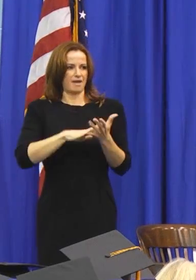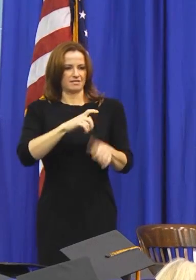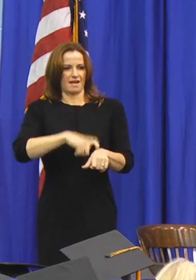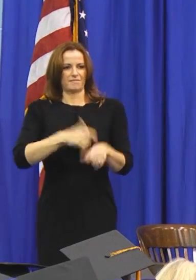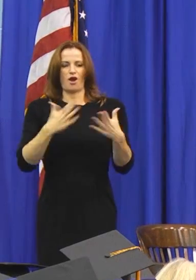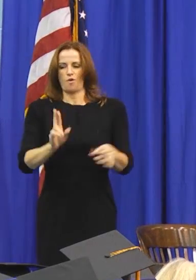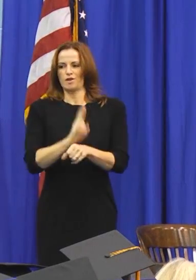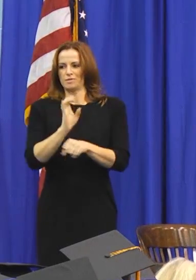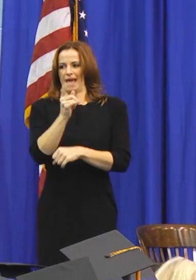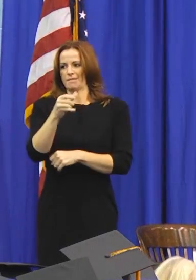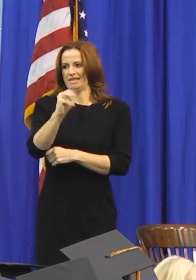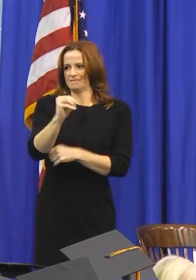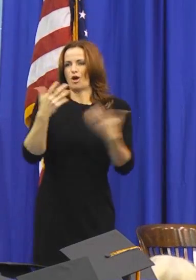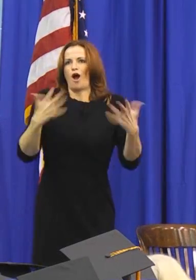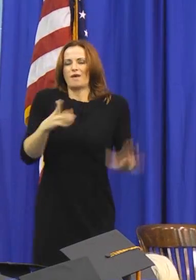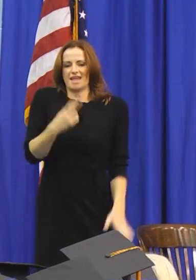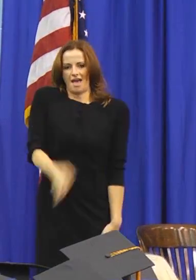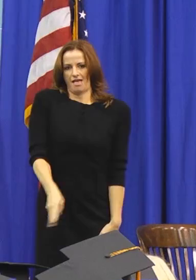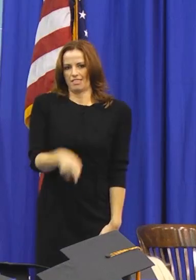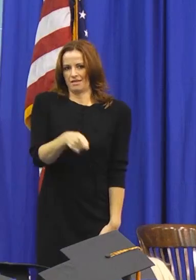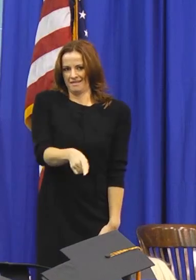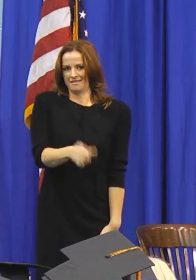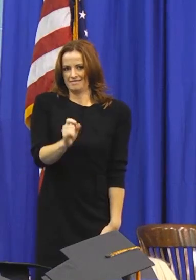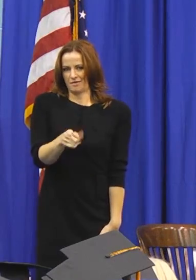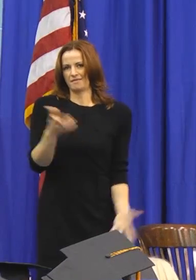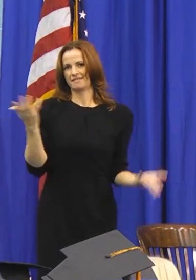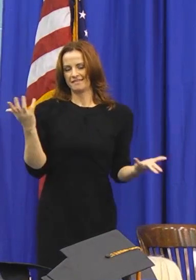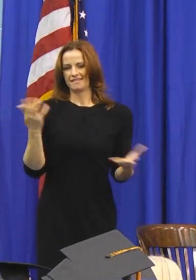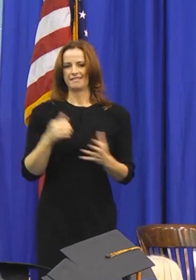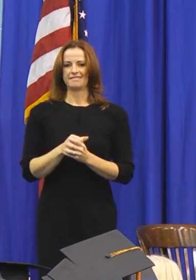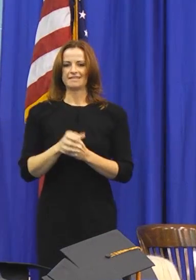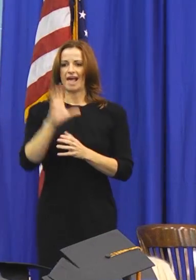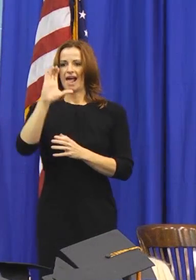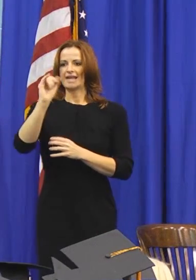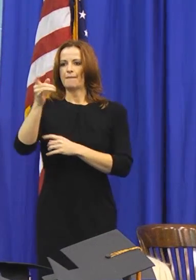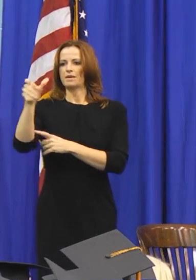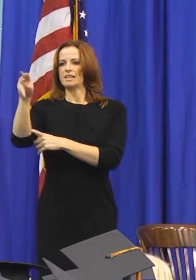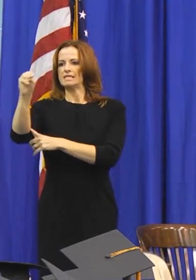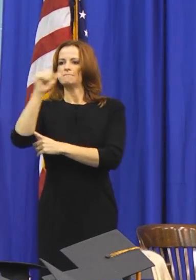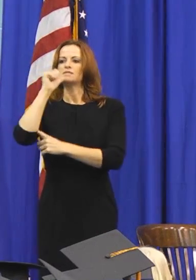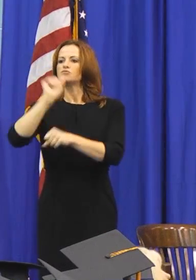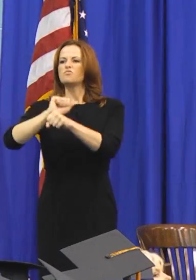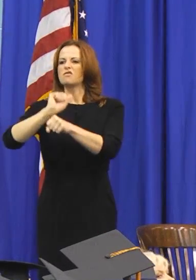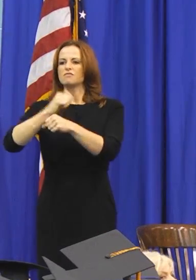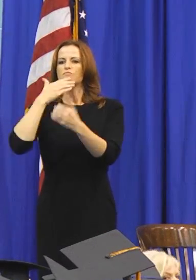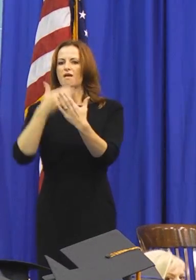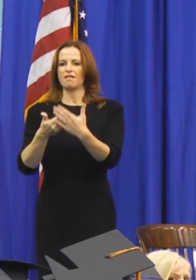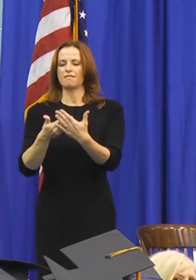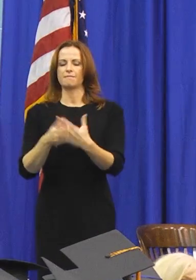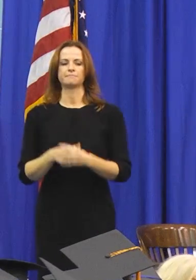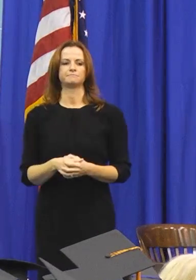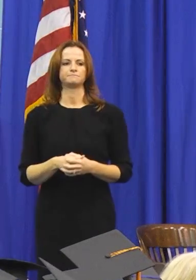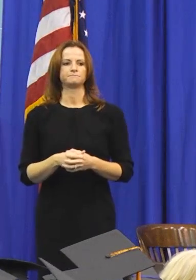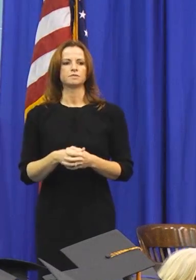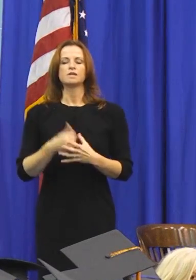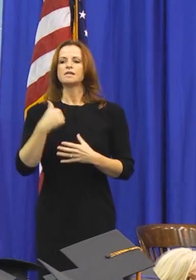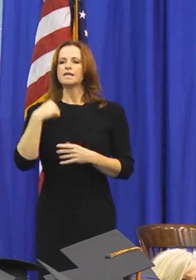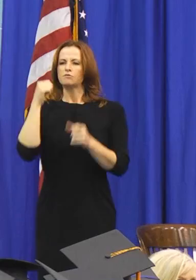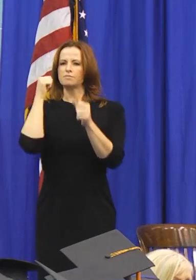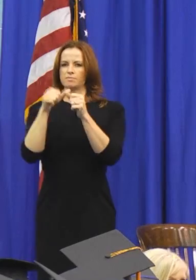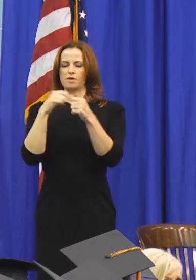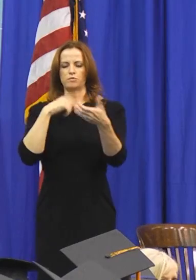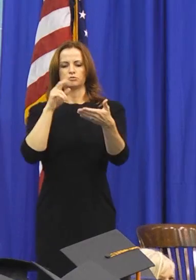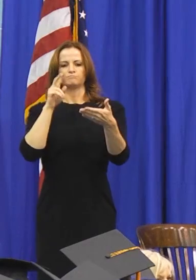of the workforce and looking at graduates coming out of college as we celebrate graduation commencement services all over the state and